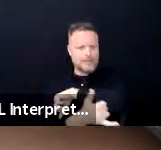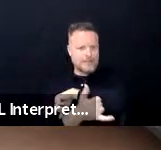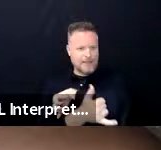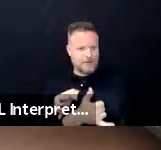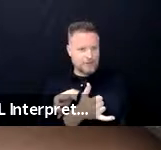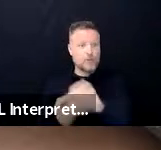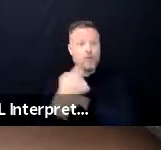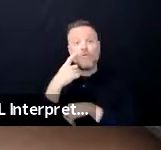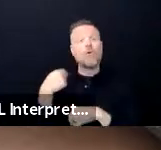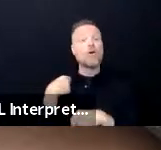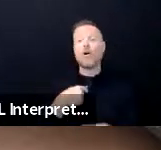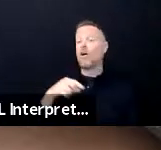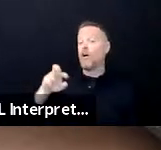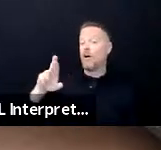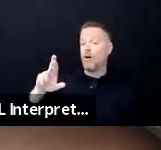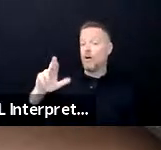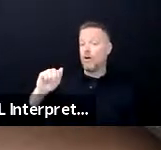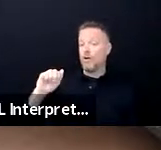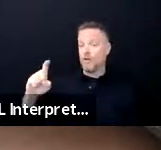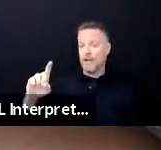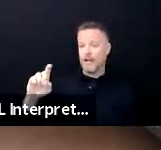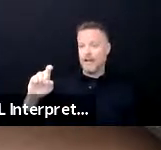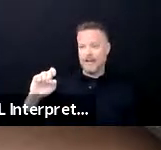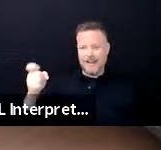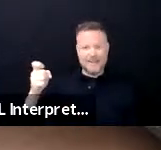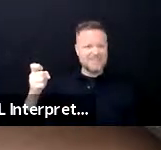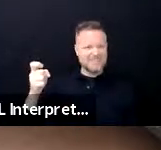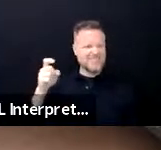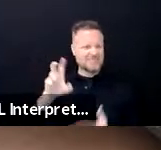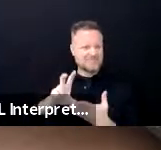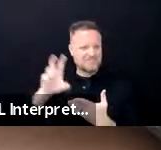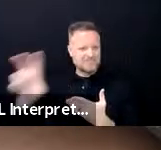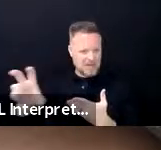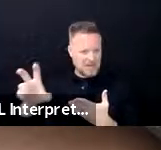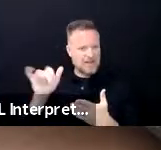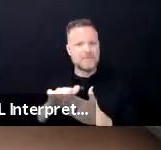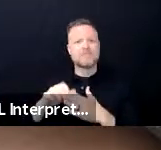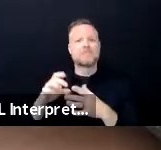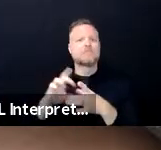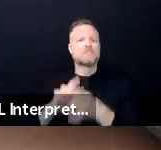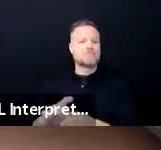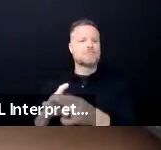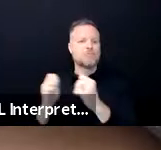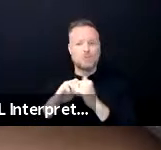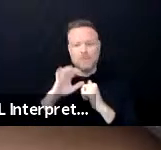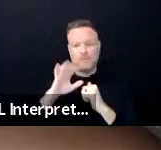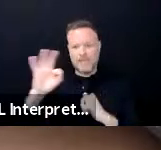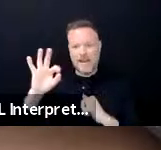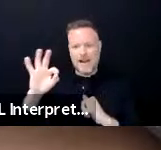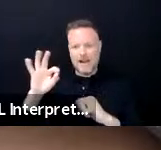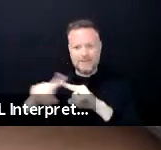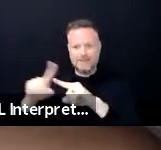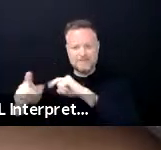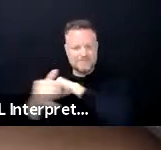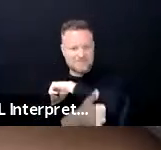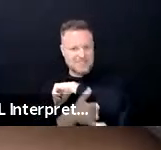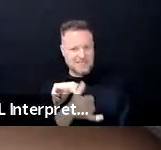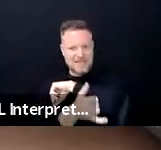UP grant, been able to make application of this in 9 other counties throughout the